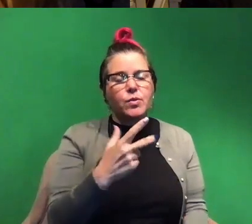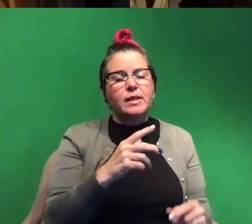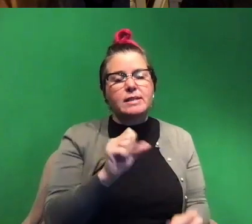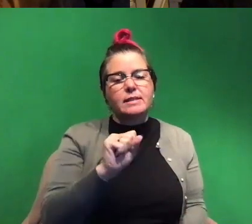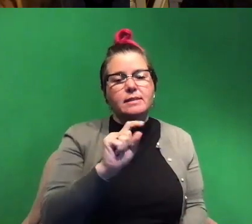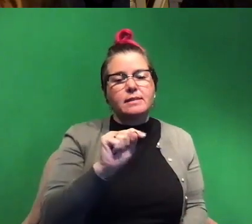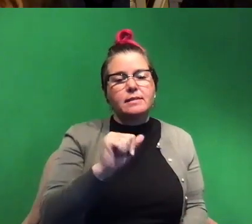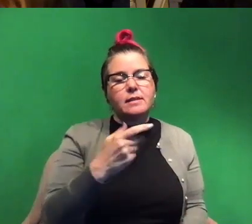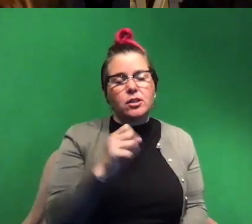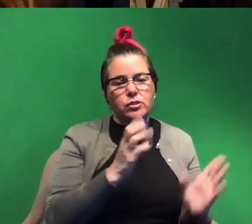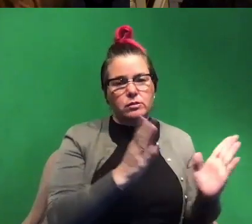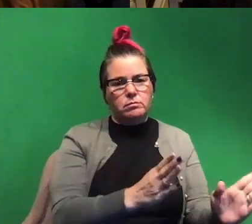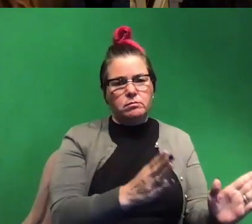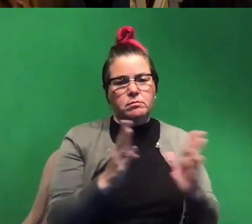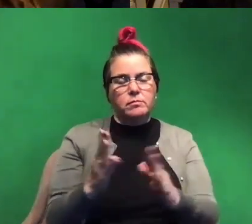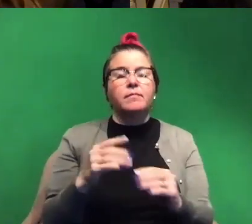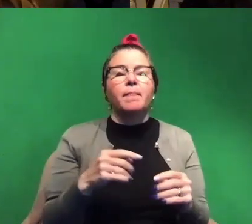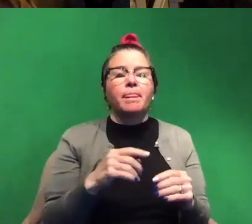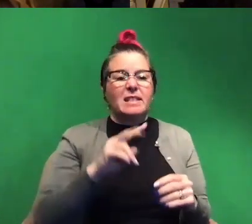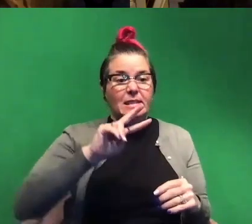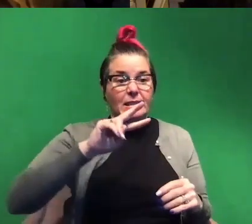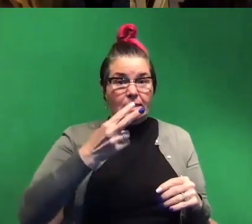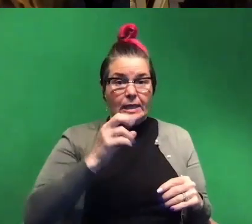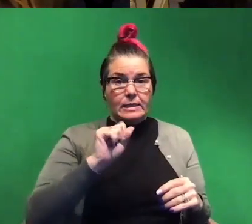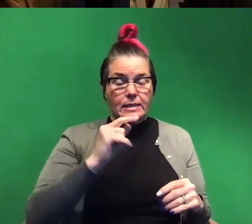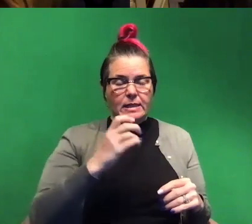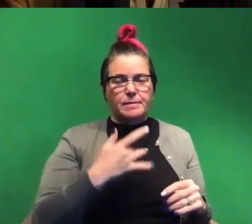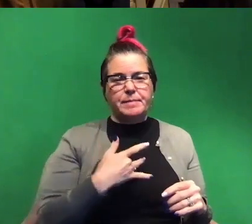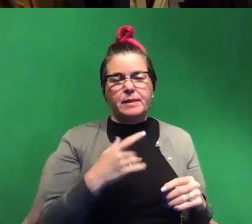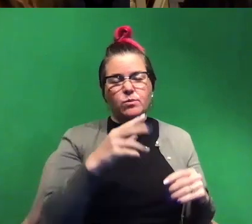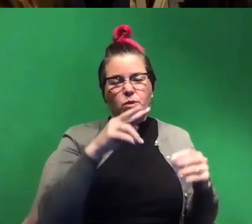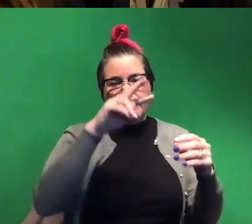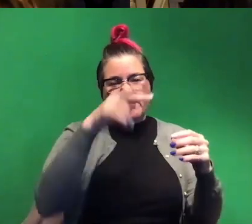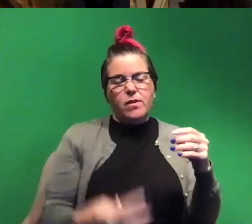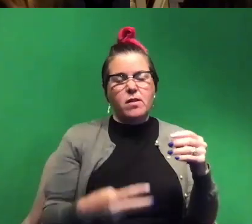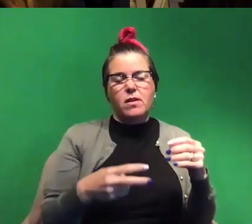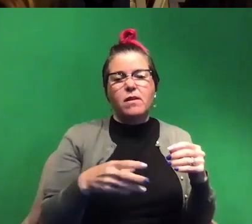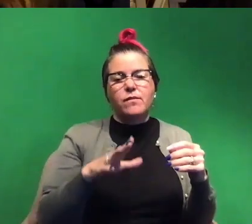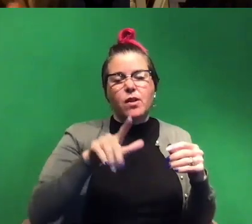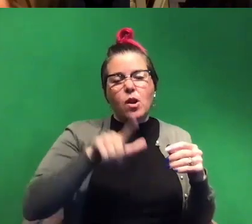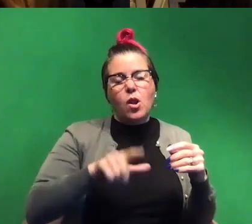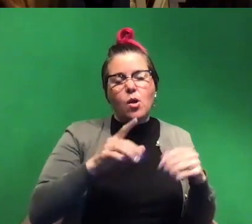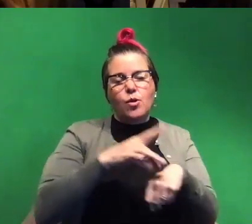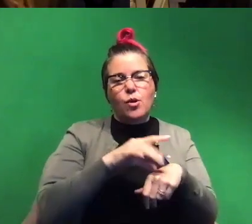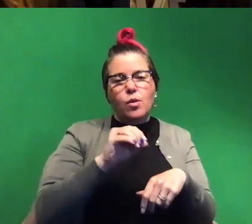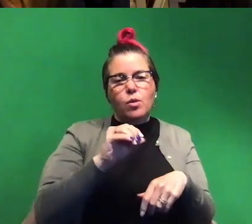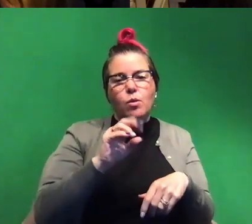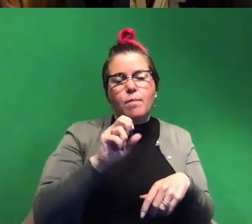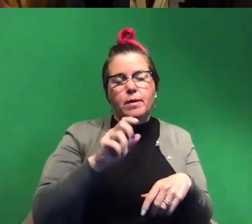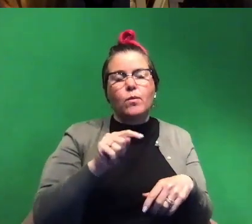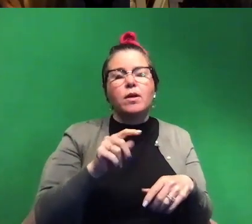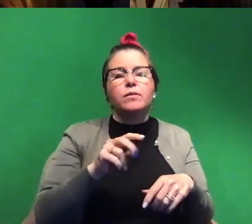what NASA is considering is that second stage, which is typically dropped off in low Earth orbit. They want to repurpose